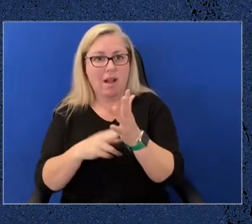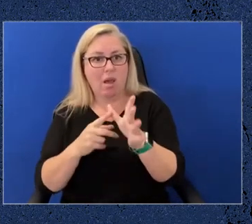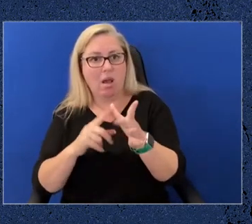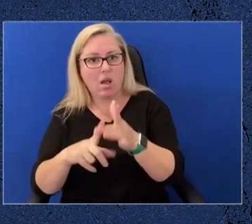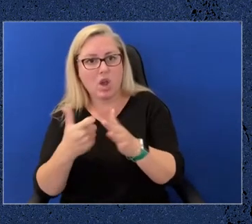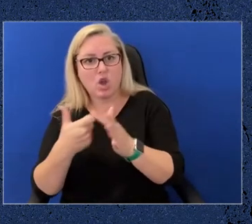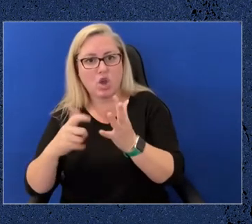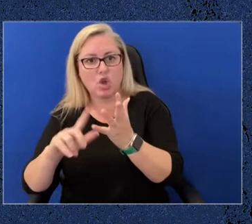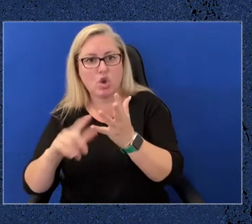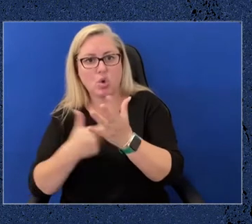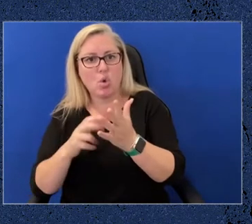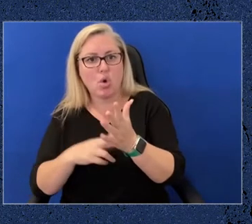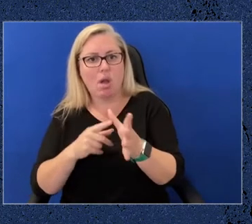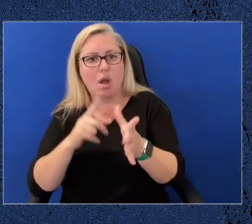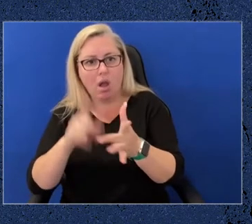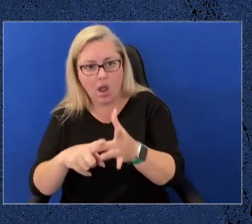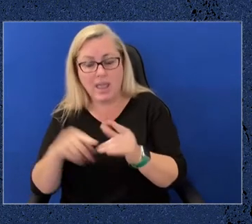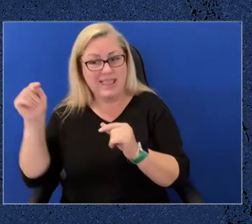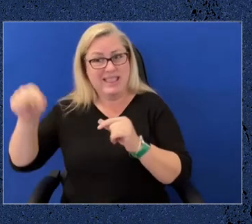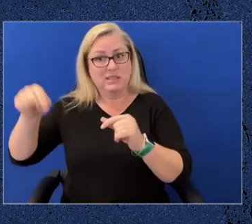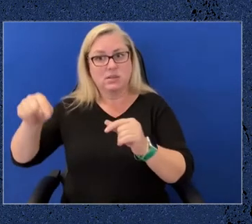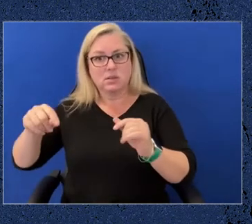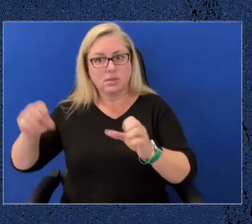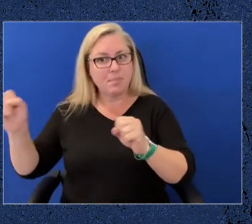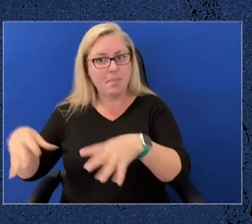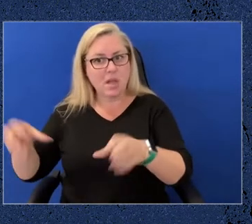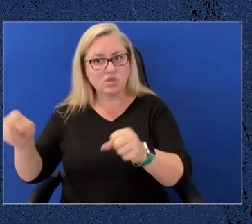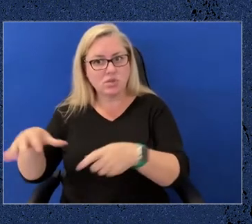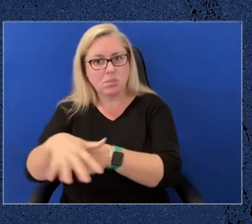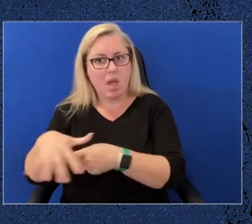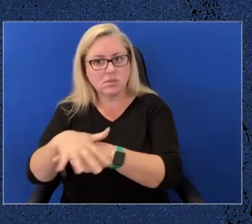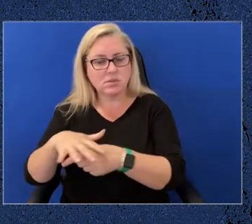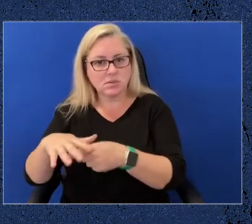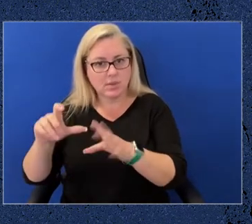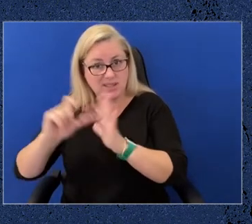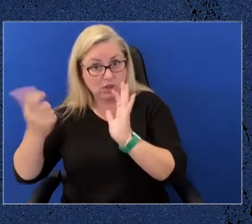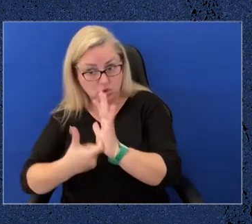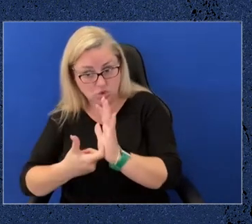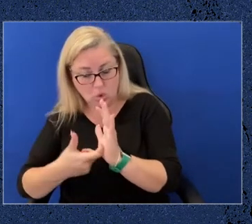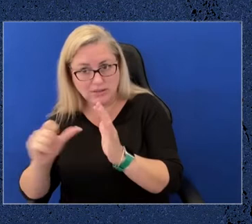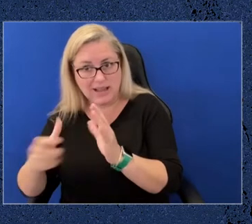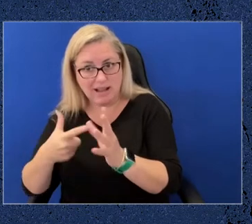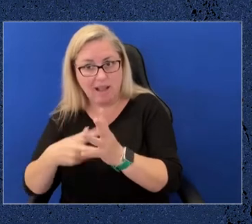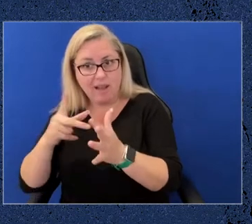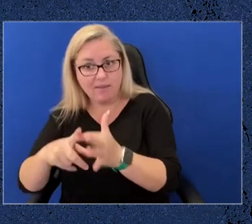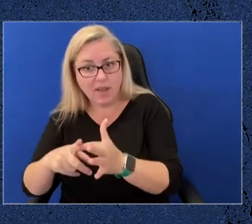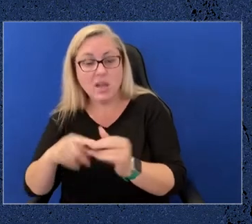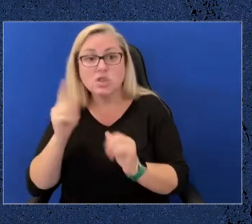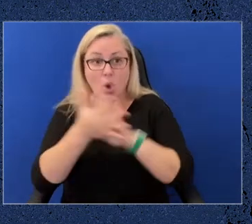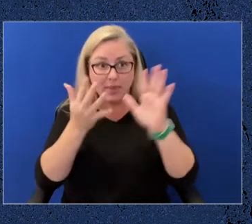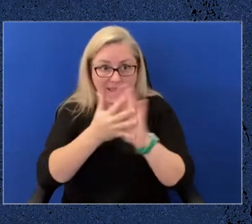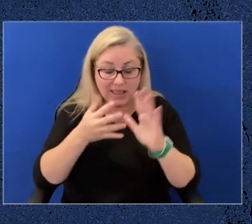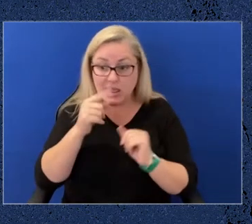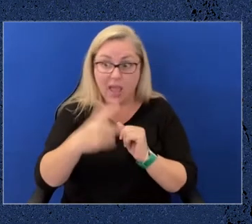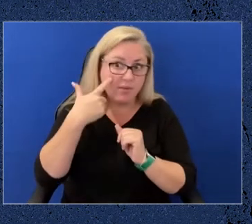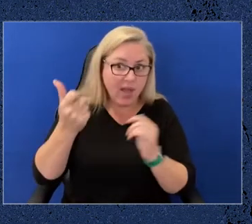a doctor's cave, a magic place. And then by tailoring the way that the new excavations were done, they found all of this evidence that just really backed